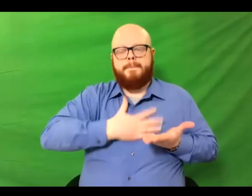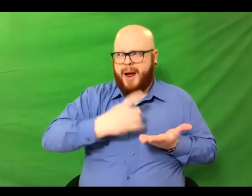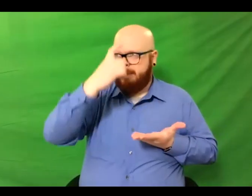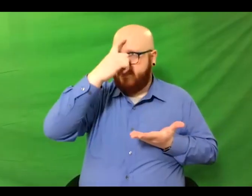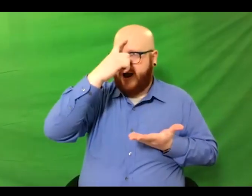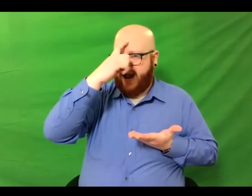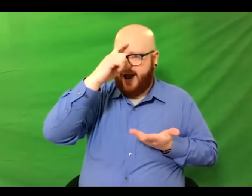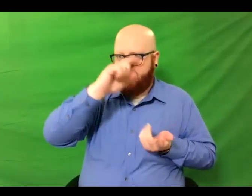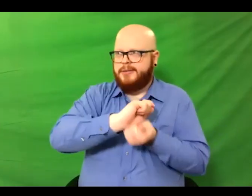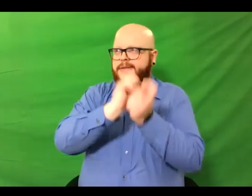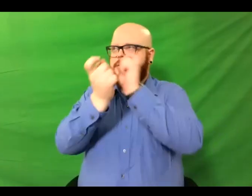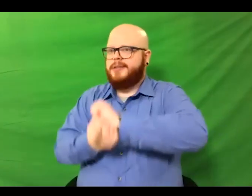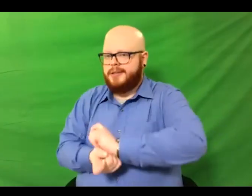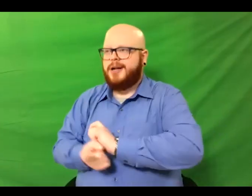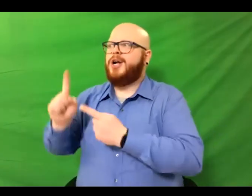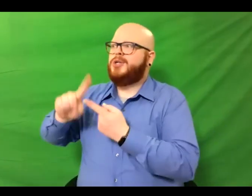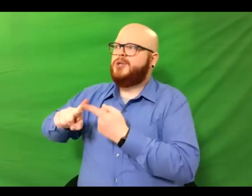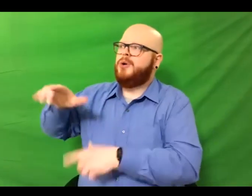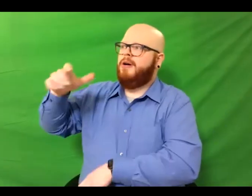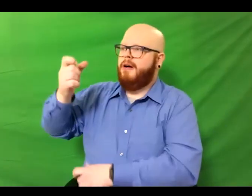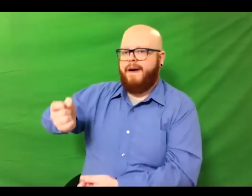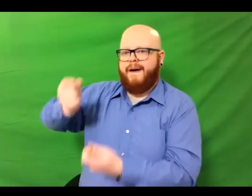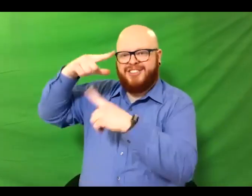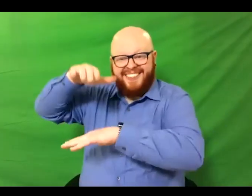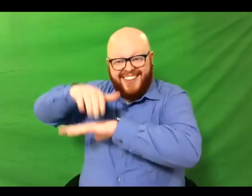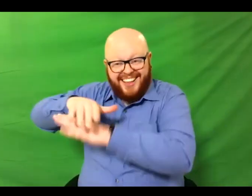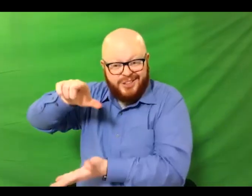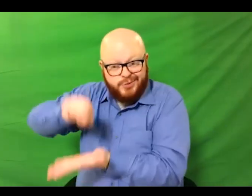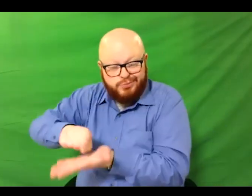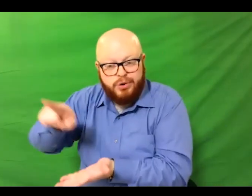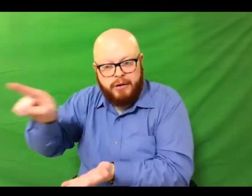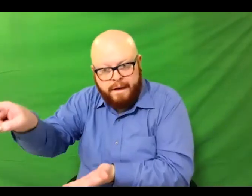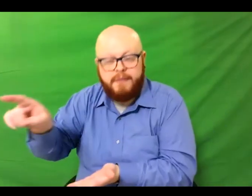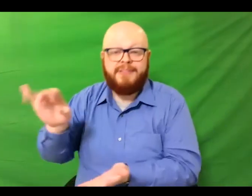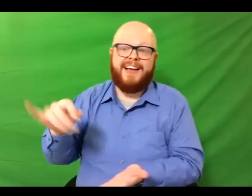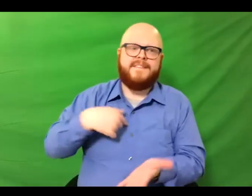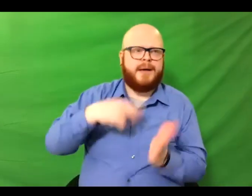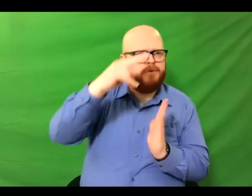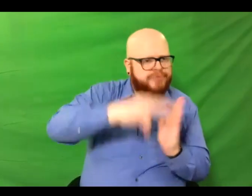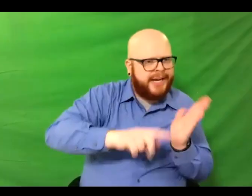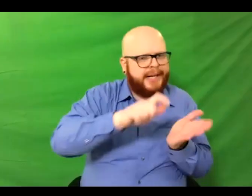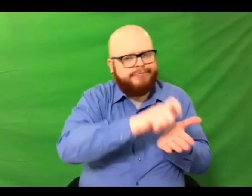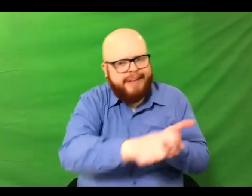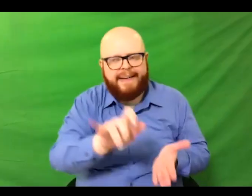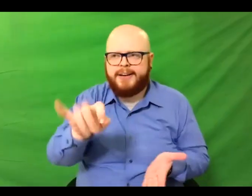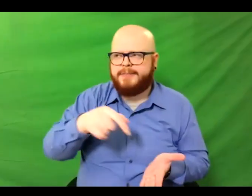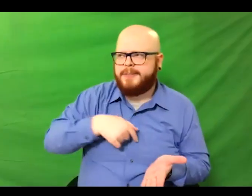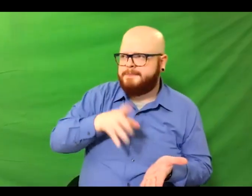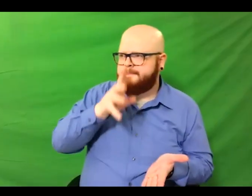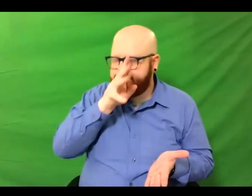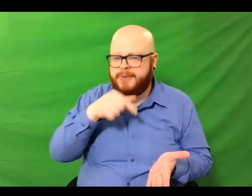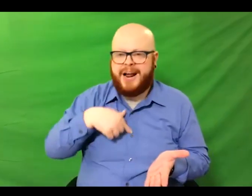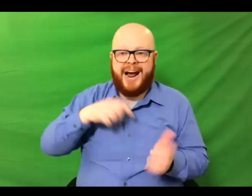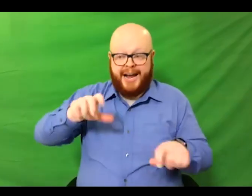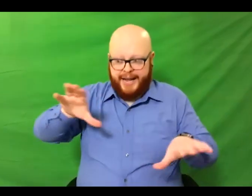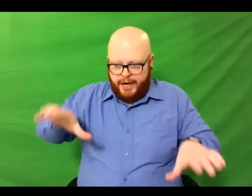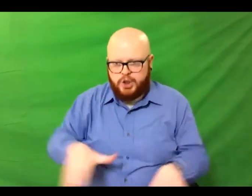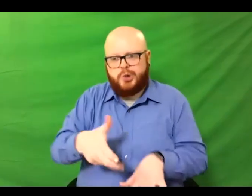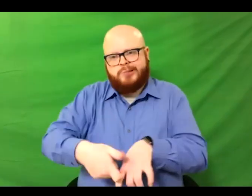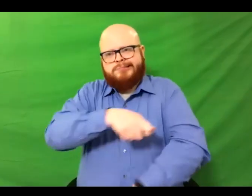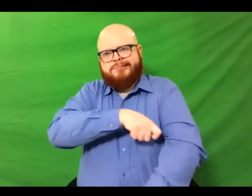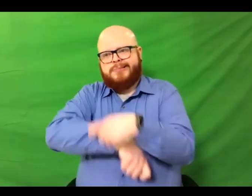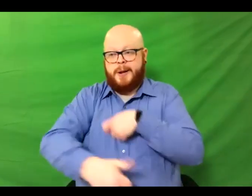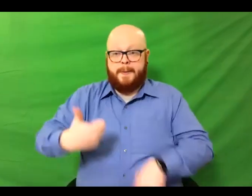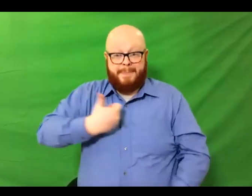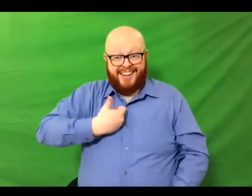English, when I'm reading and writing, if I'm listening, if I'm speaking, if I can do it in a concrete hands-on way, I'm going to be able to transfer that skill to